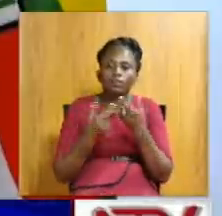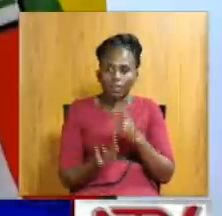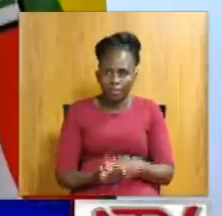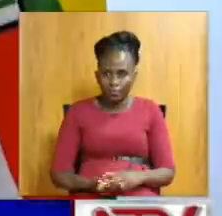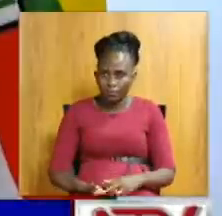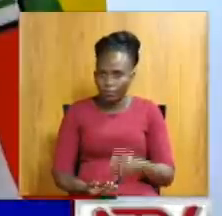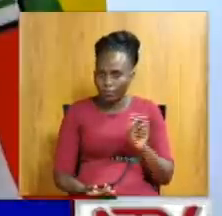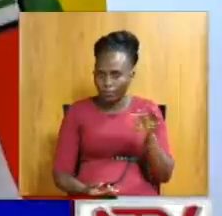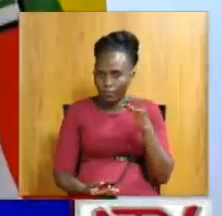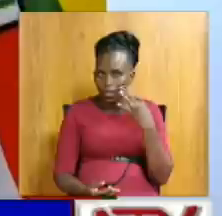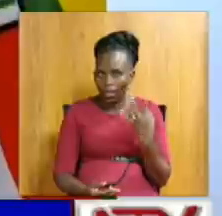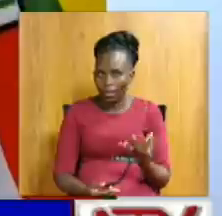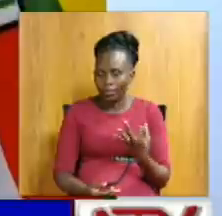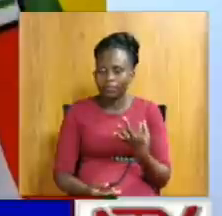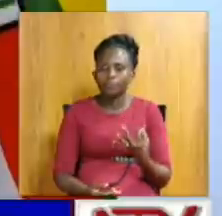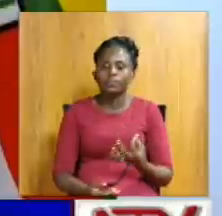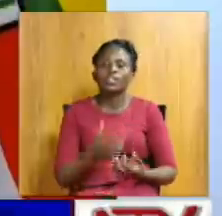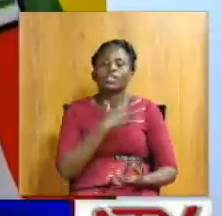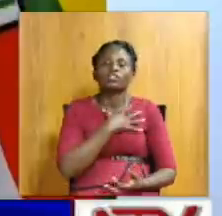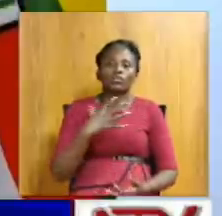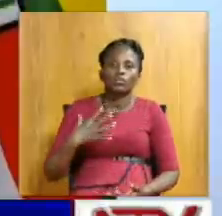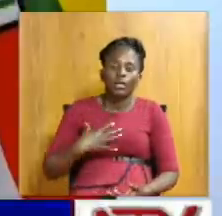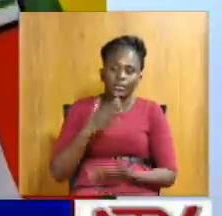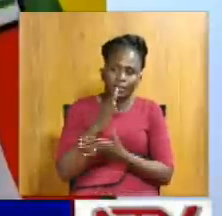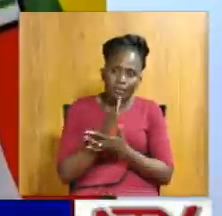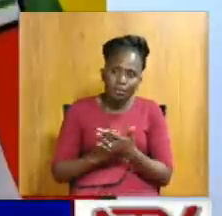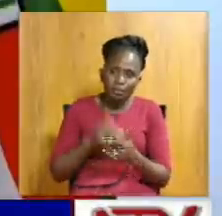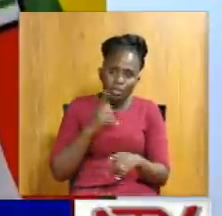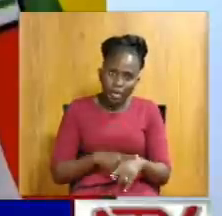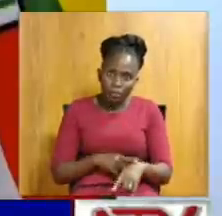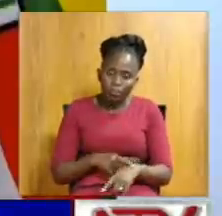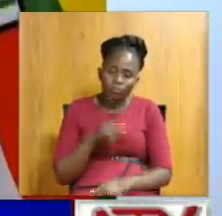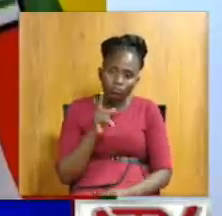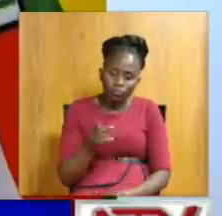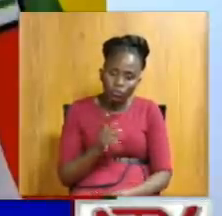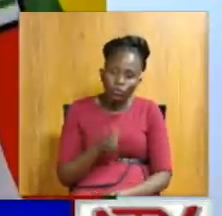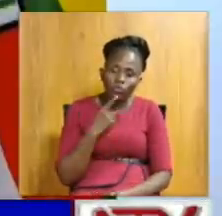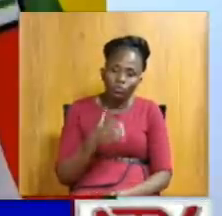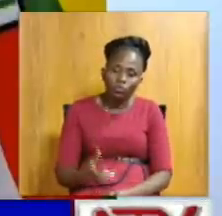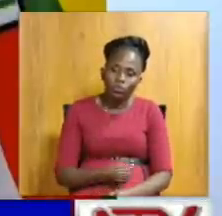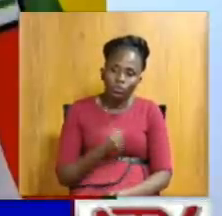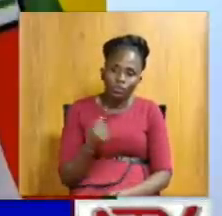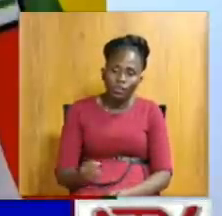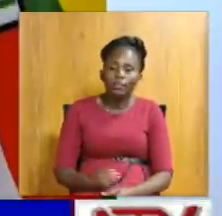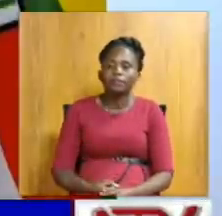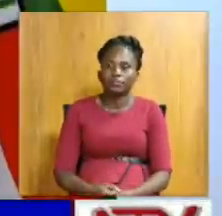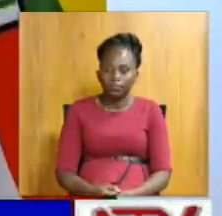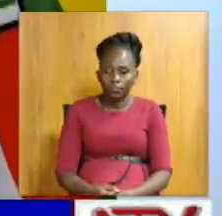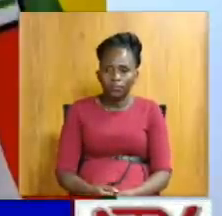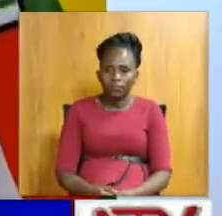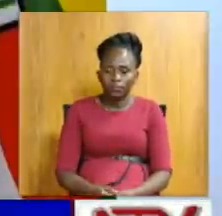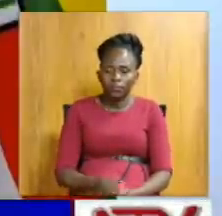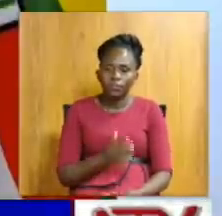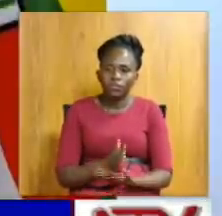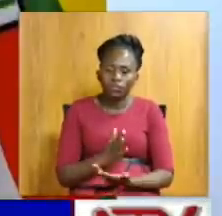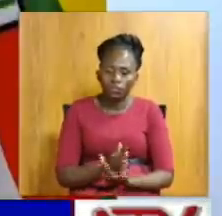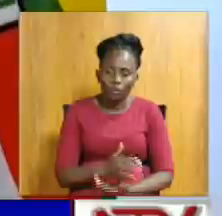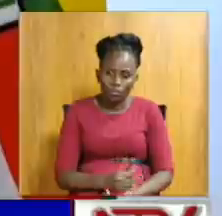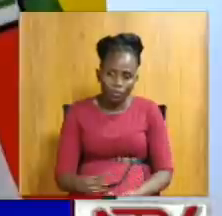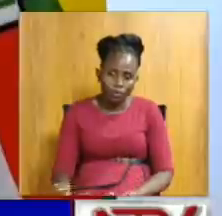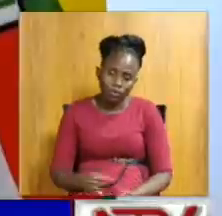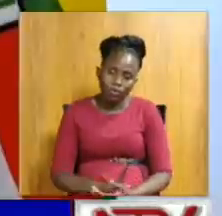Number three, the soldiers would sometimes take the seedlings, dump them at the Gomborola